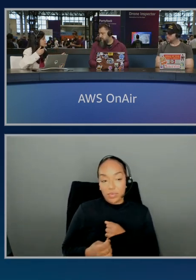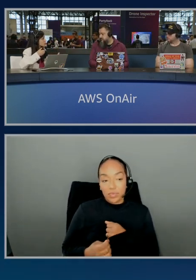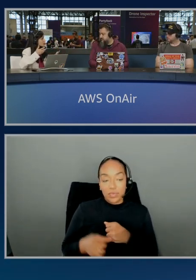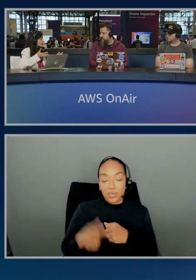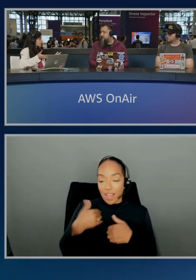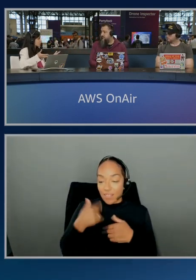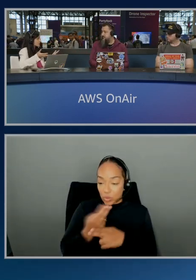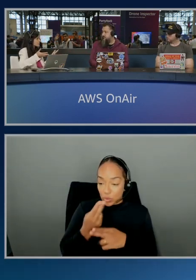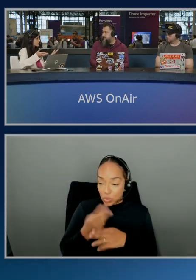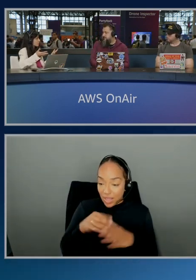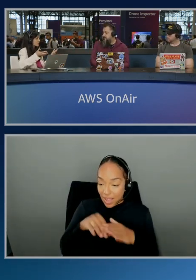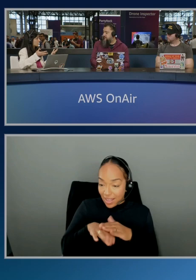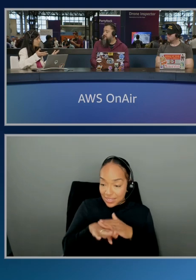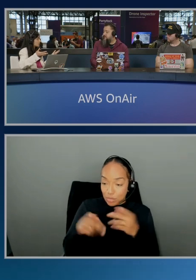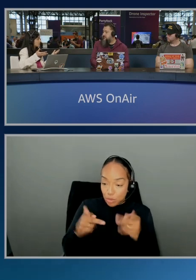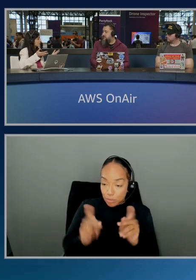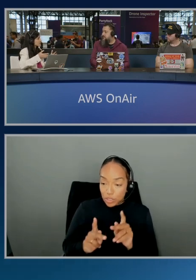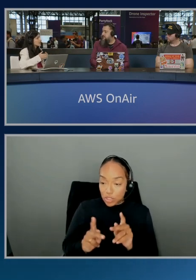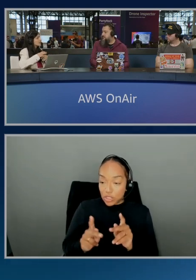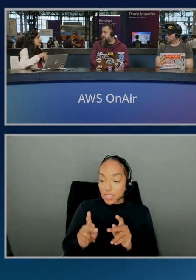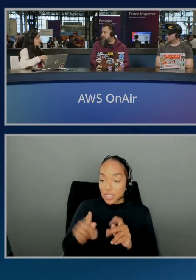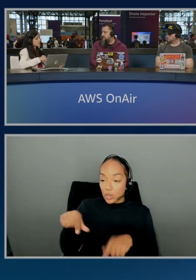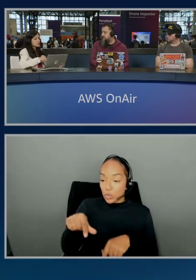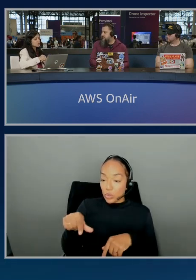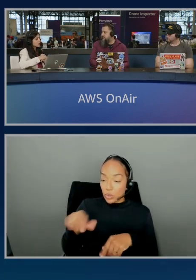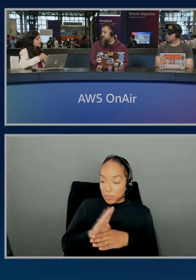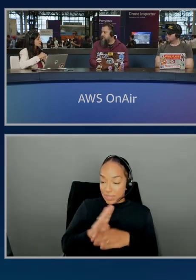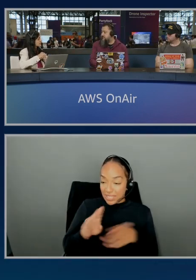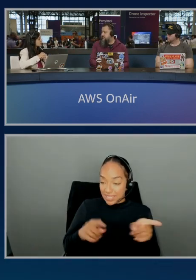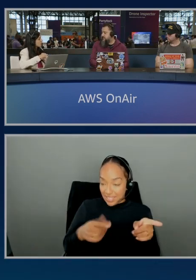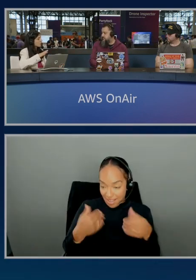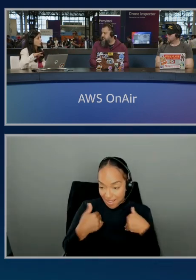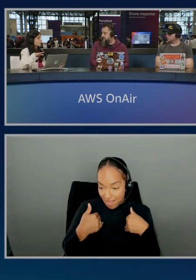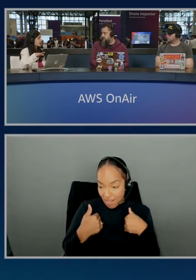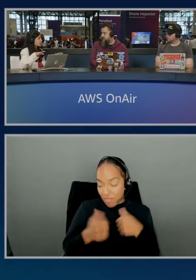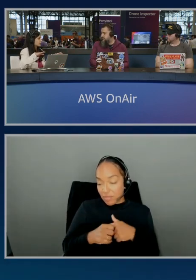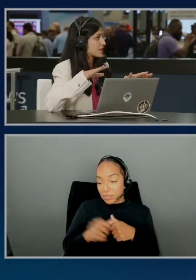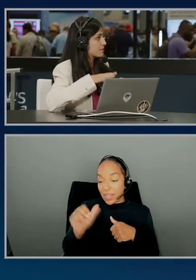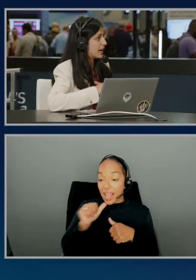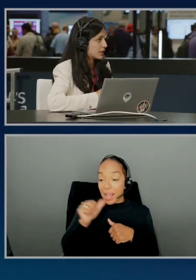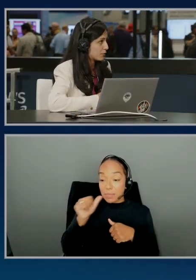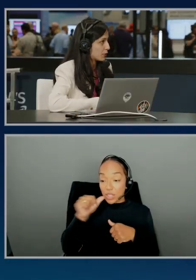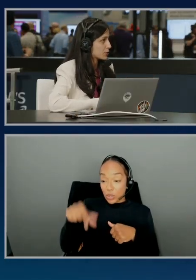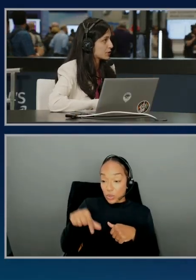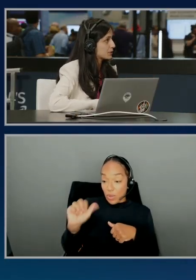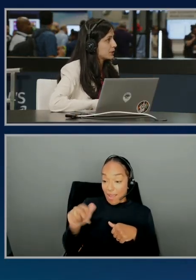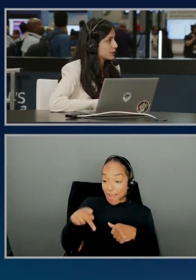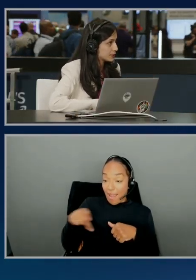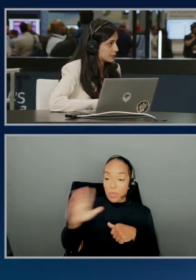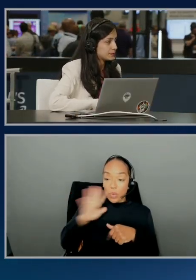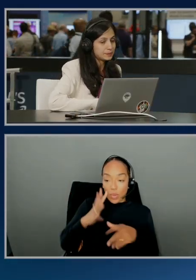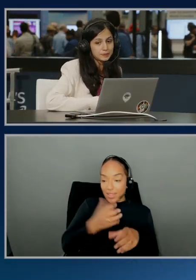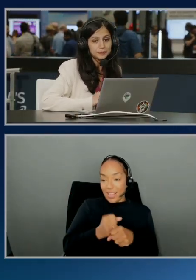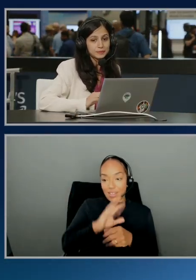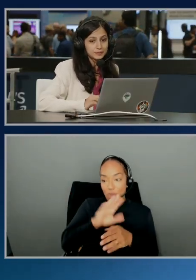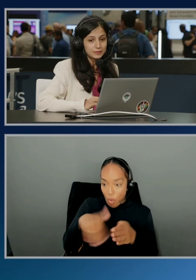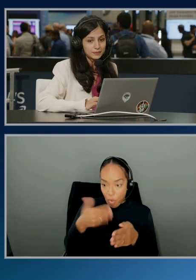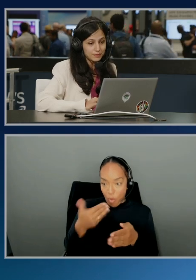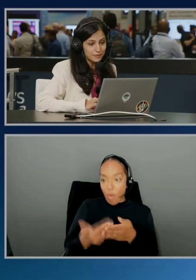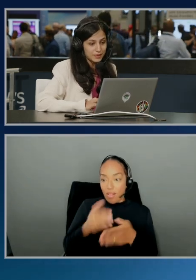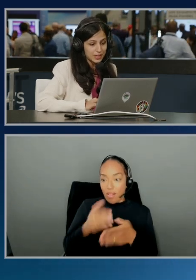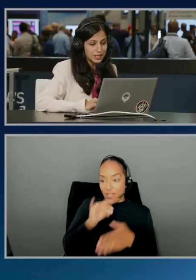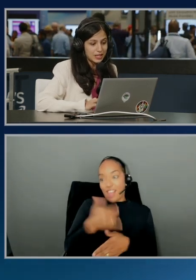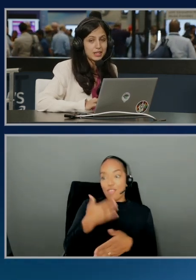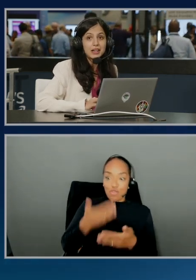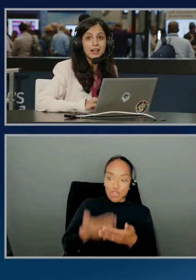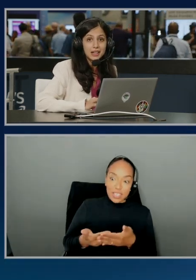access permissions that Q Business respects. Amazon Q Apps gets all of that goodness by default. Wow. Okay. I think we got your screen